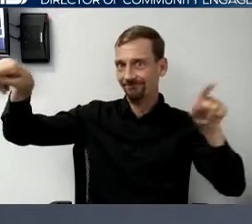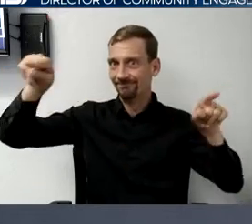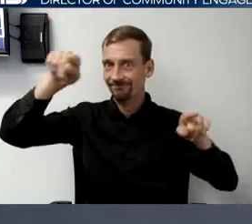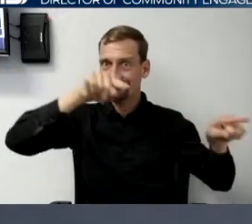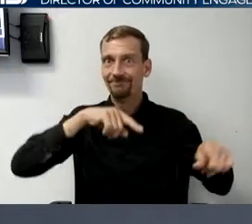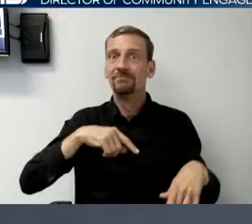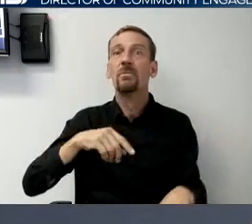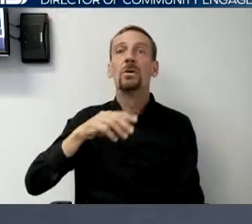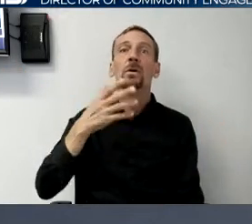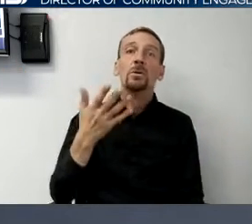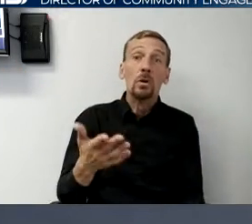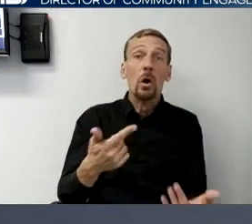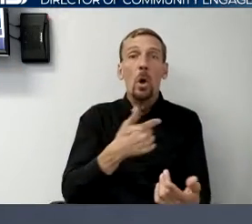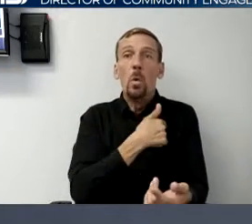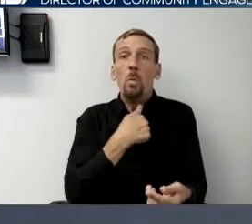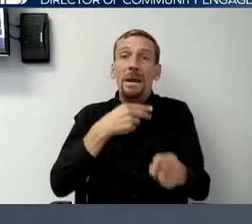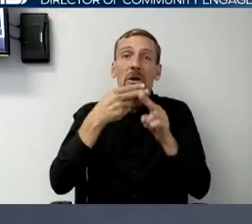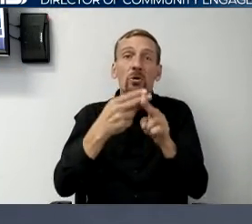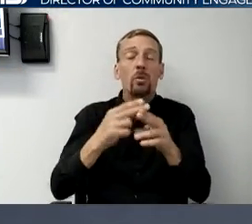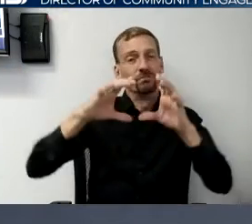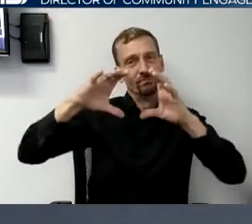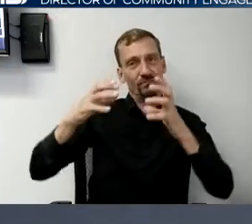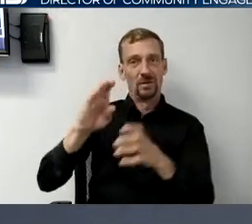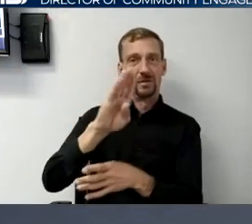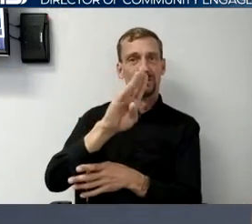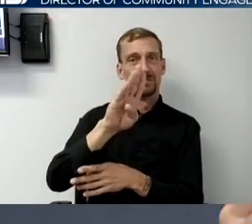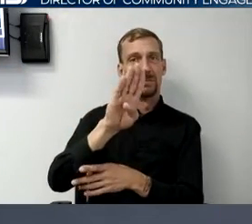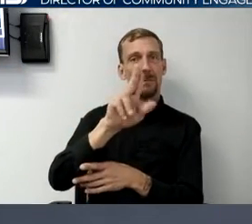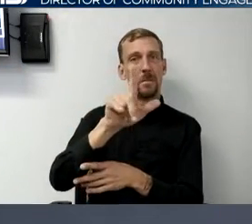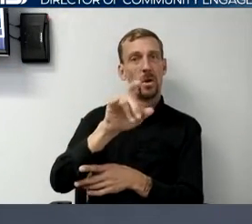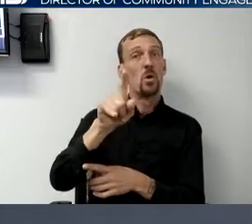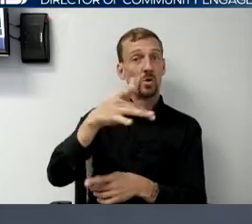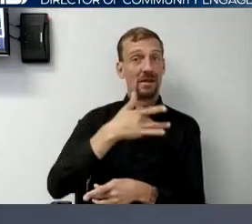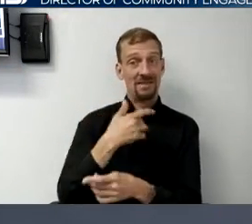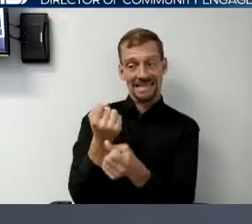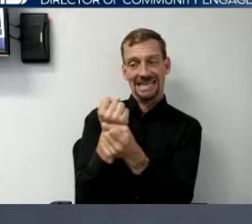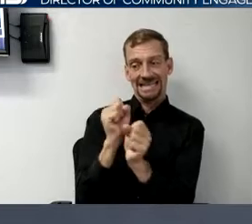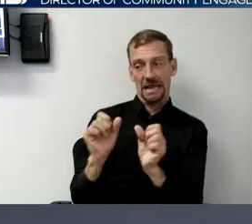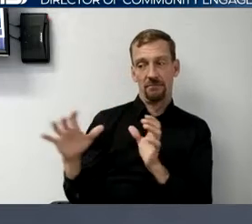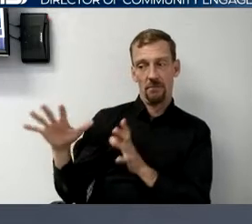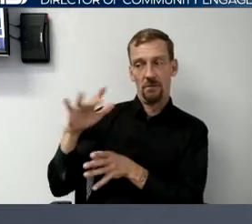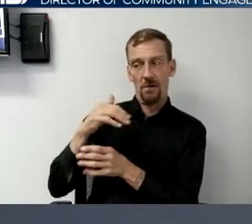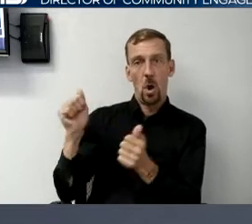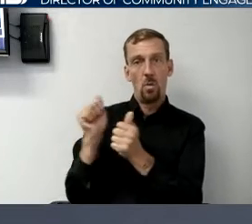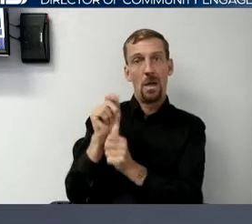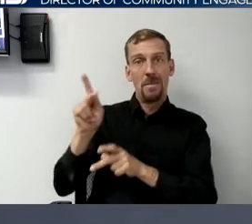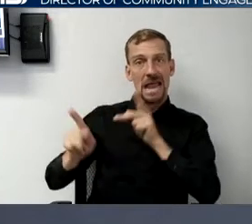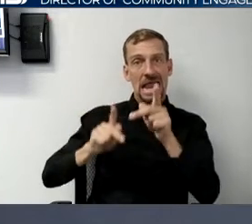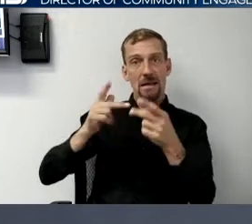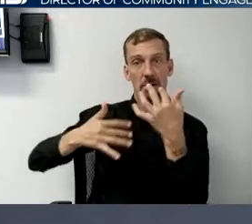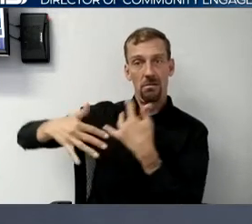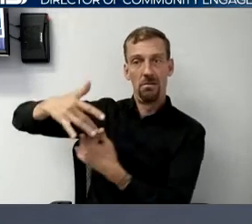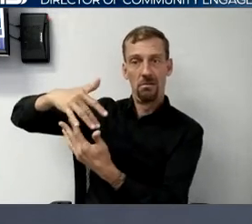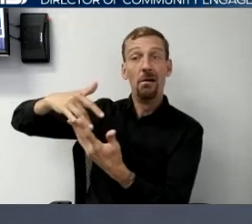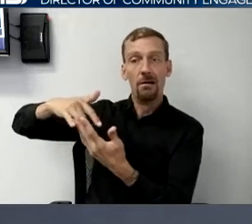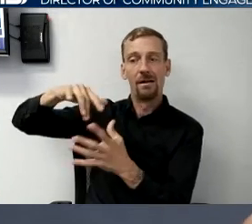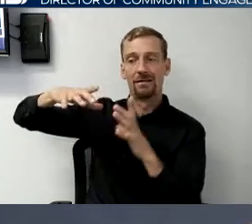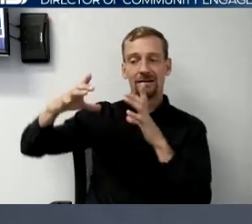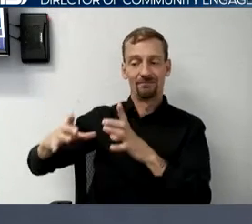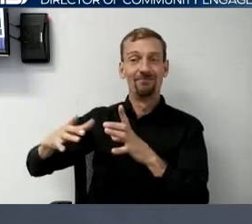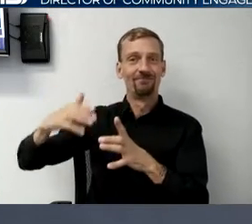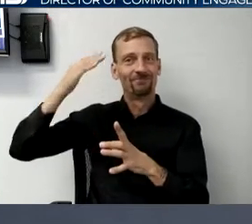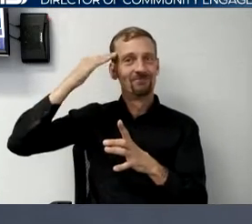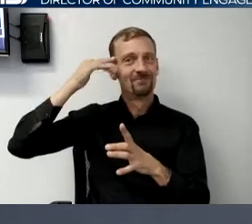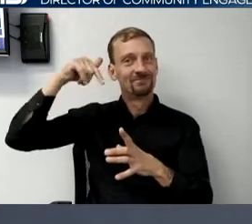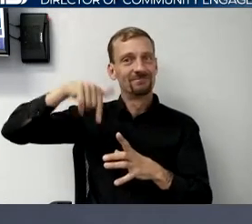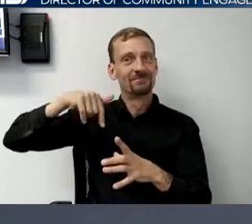would constitute a social bubble. And you feel safer in your social bubble when you know that the people that